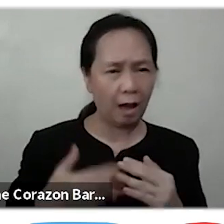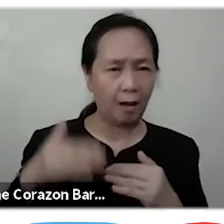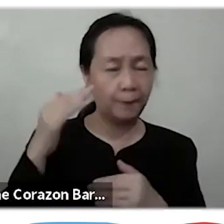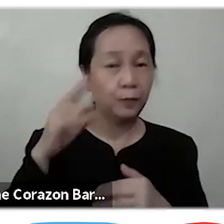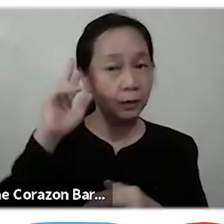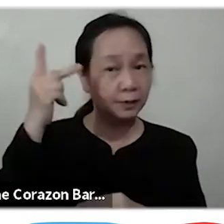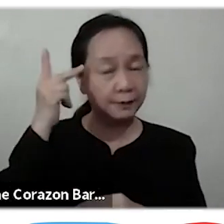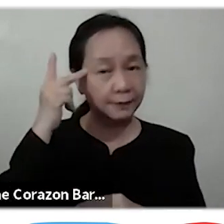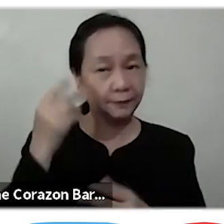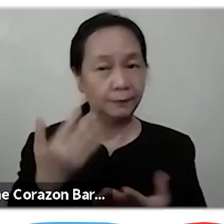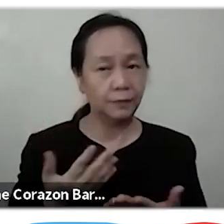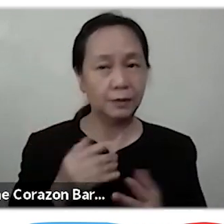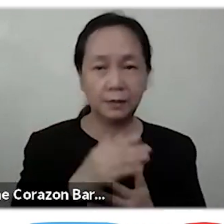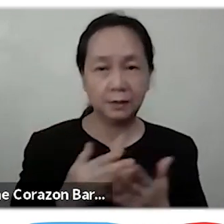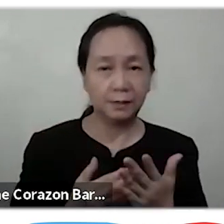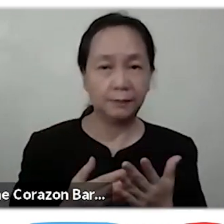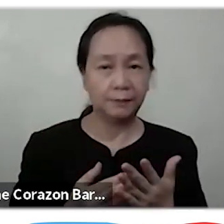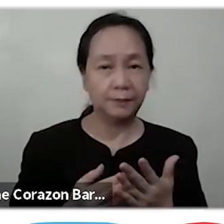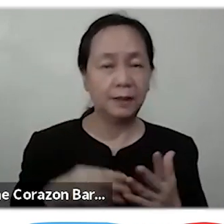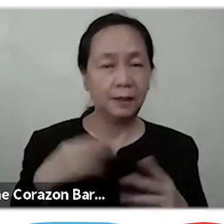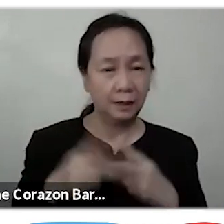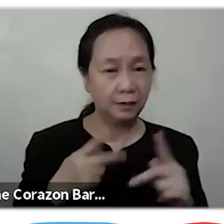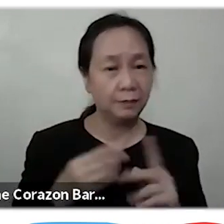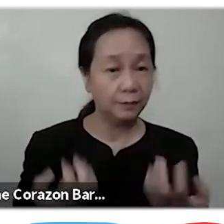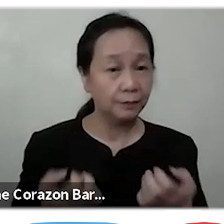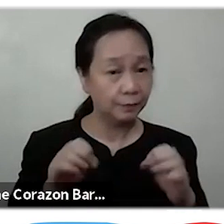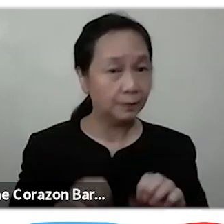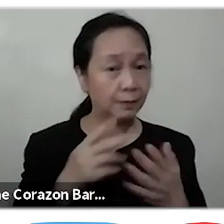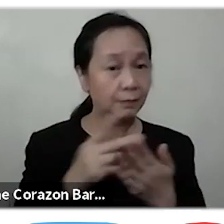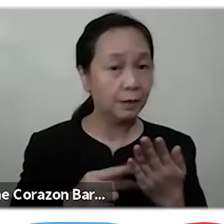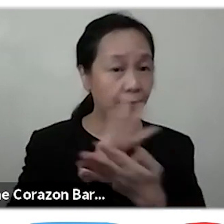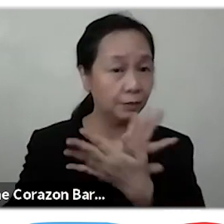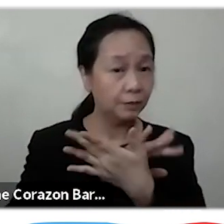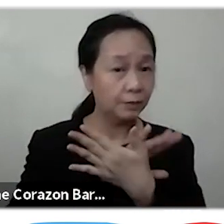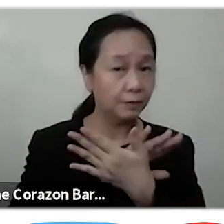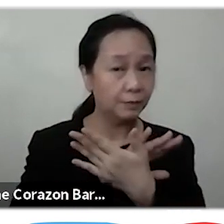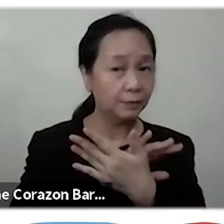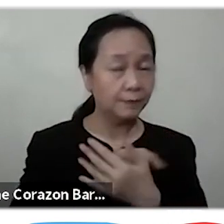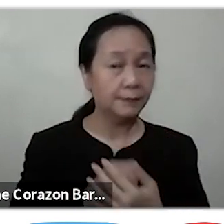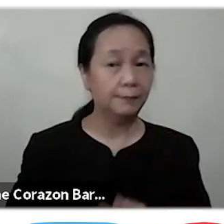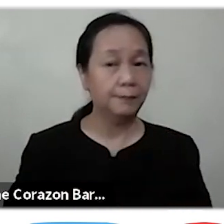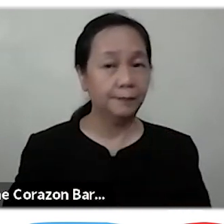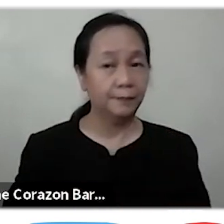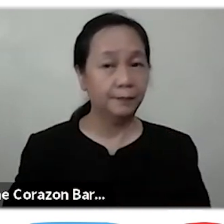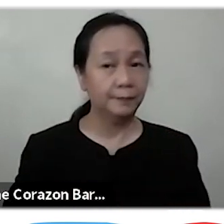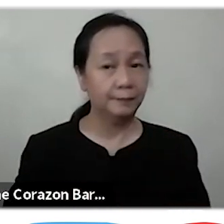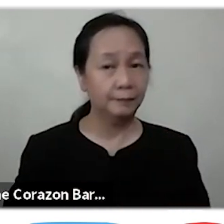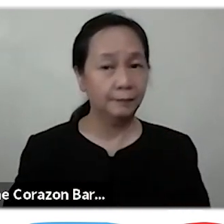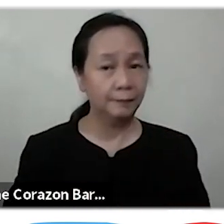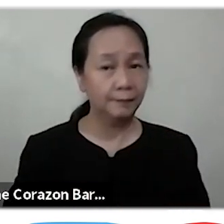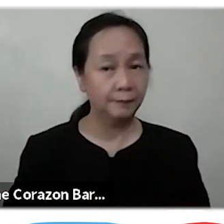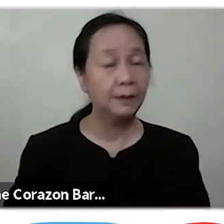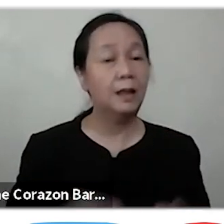event. Some this kind of event were also the part of COVID-19 initiative. So as